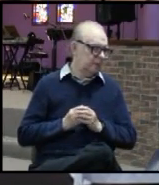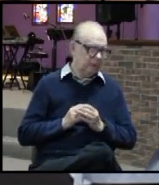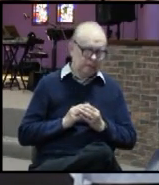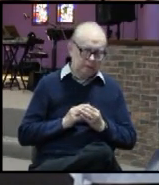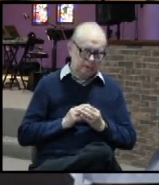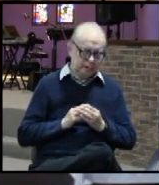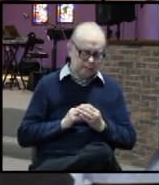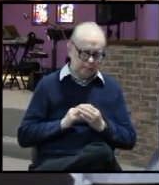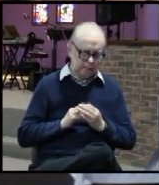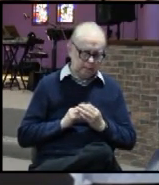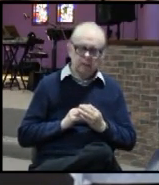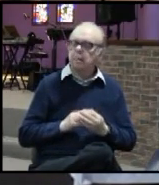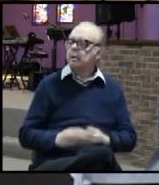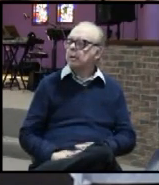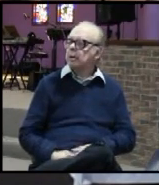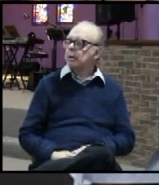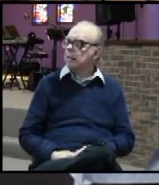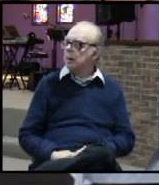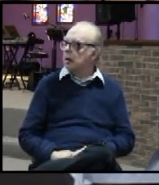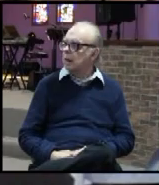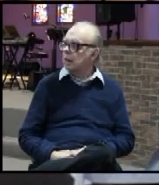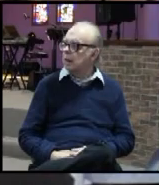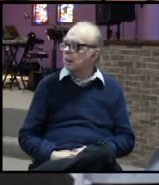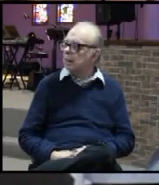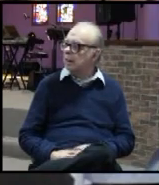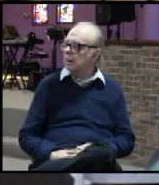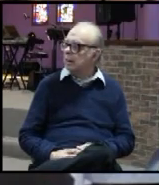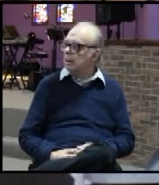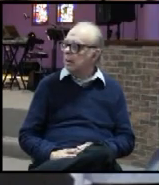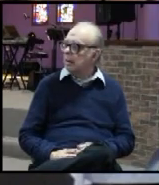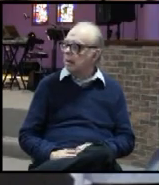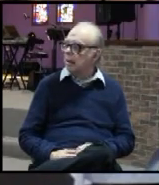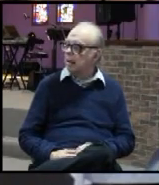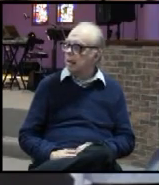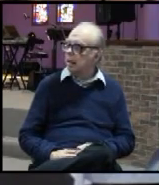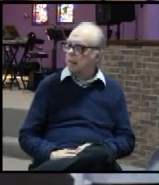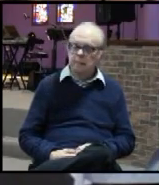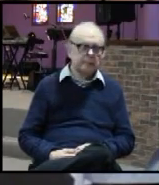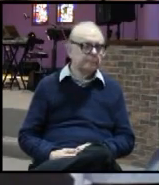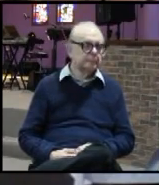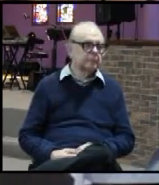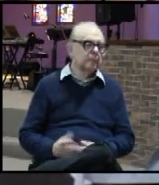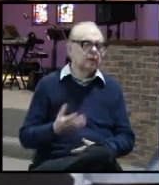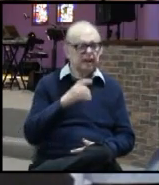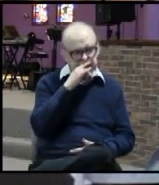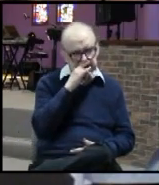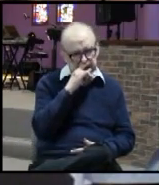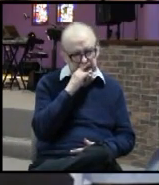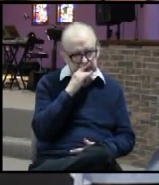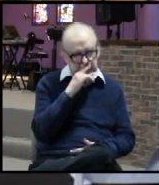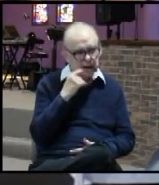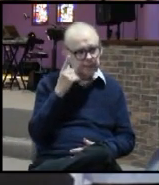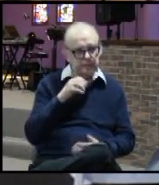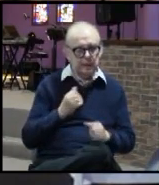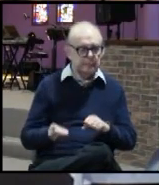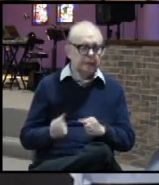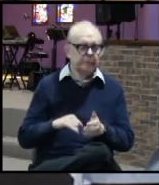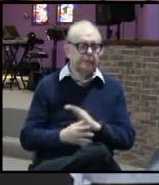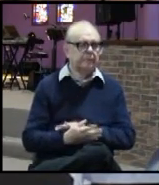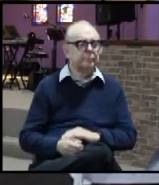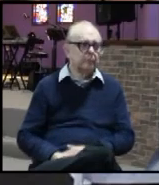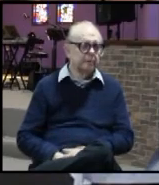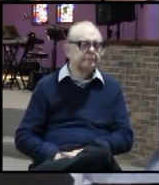this because we need to get the kids. Okay? So if you'll get them, okay,